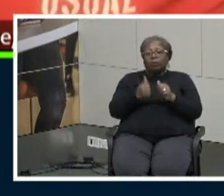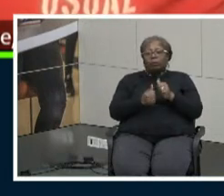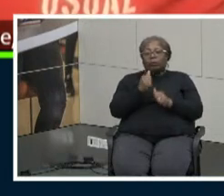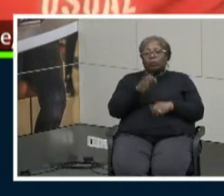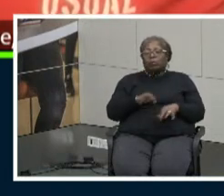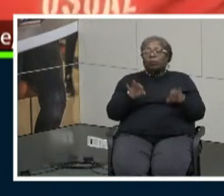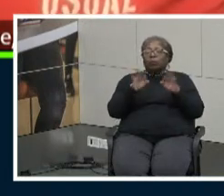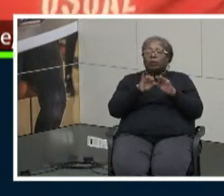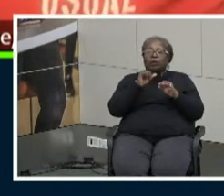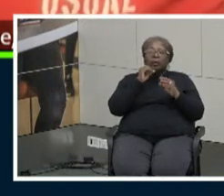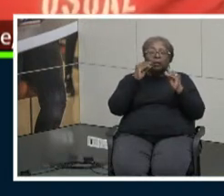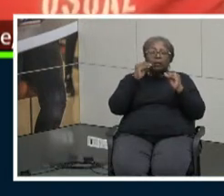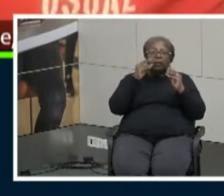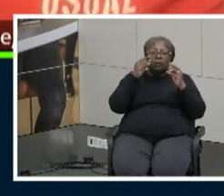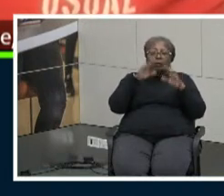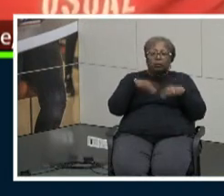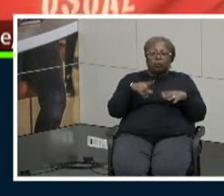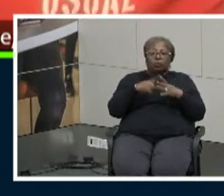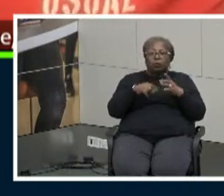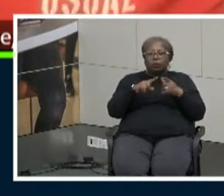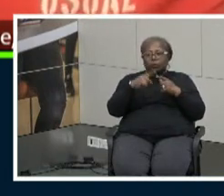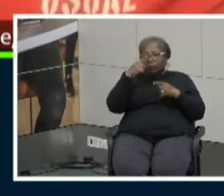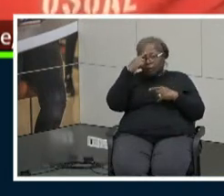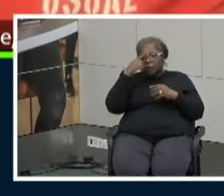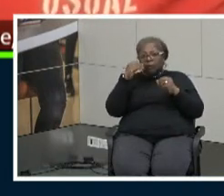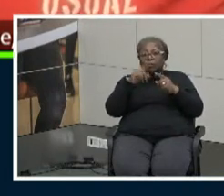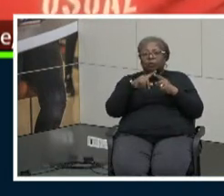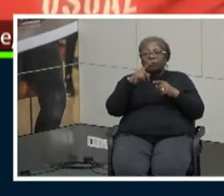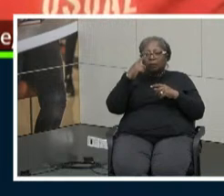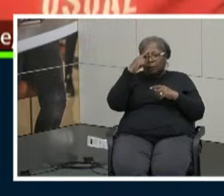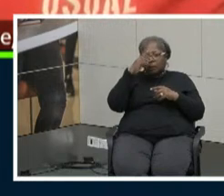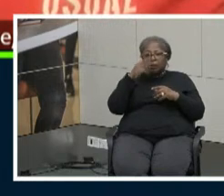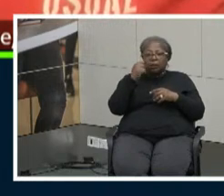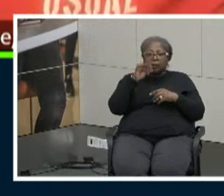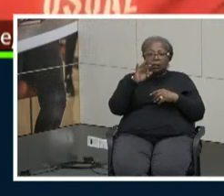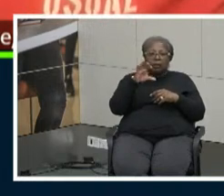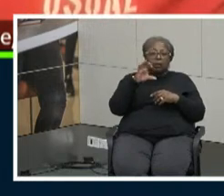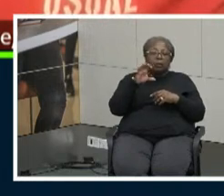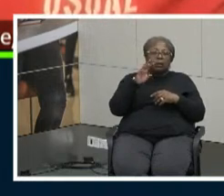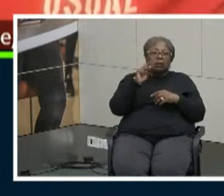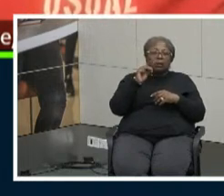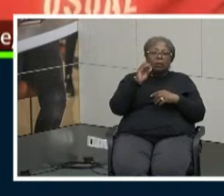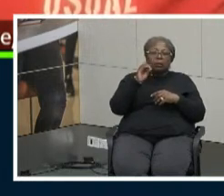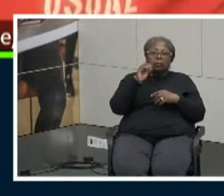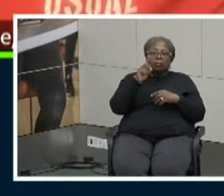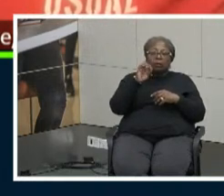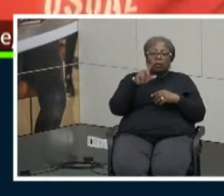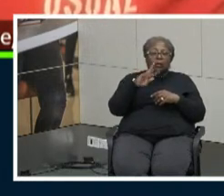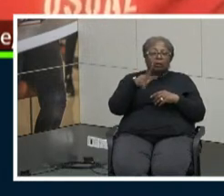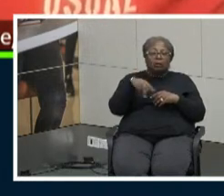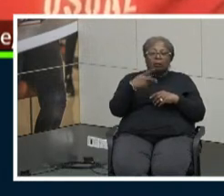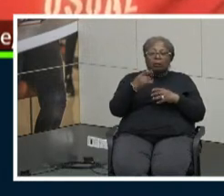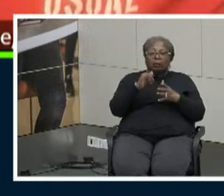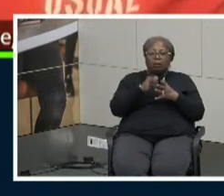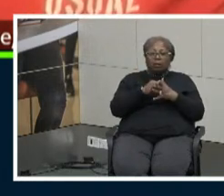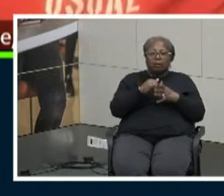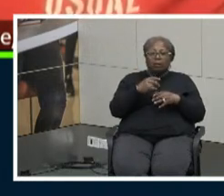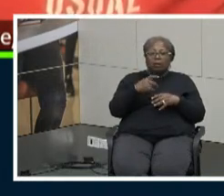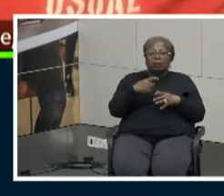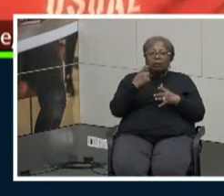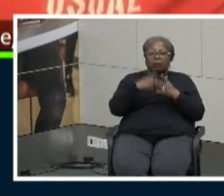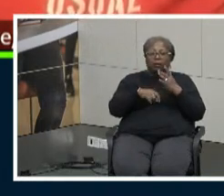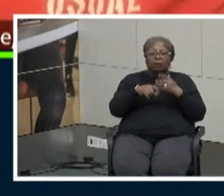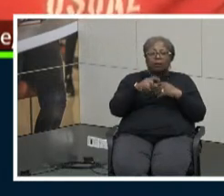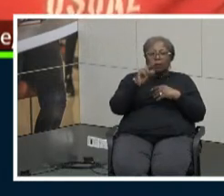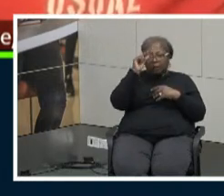task is not to teach children what to think but to teach them to think your 19th century model of education is backward thinking that exacerbates the high costs of